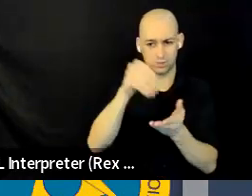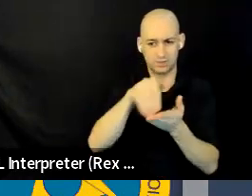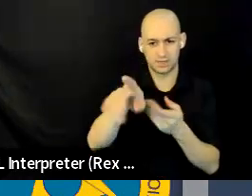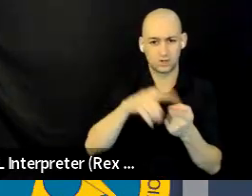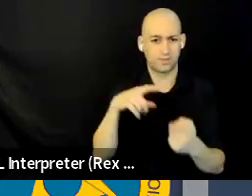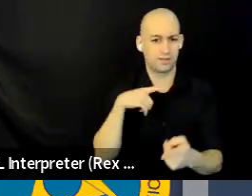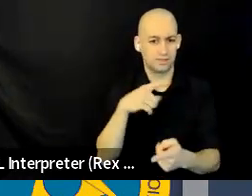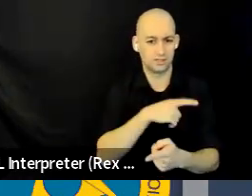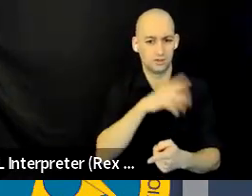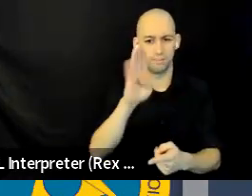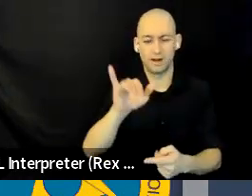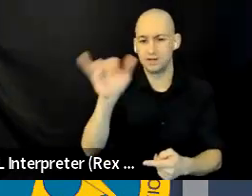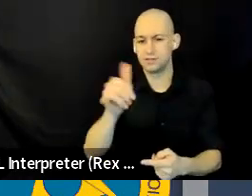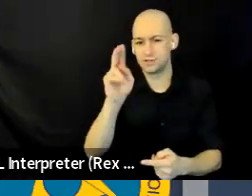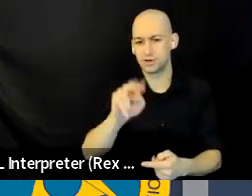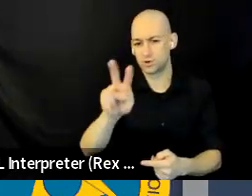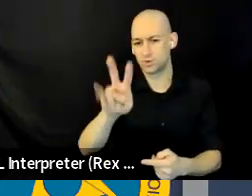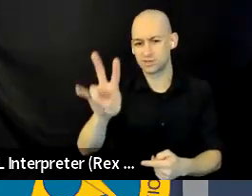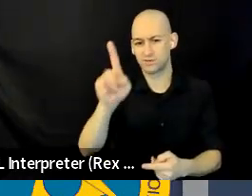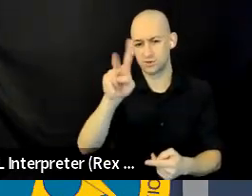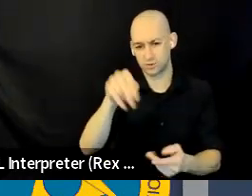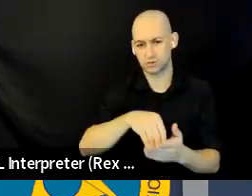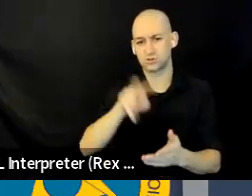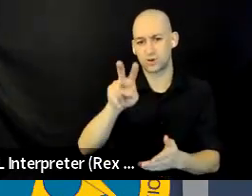January 27th, 2024.